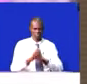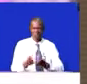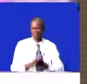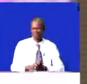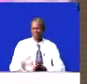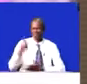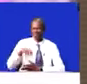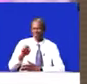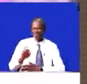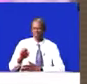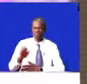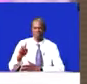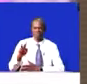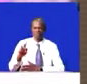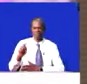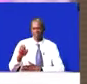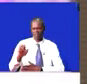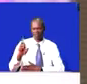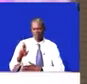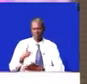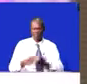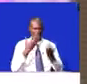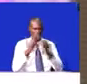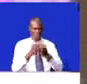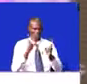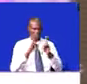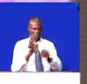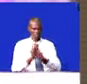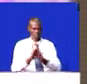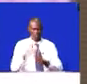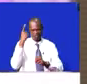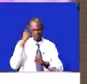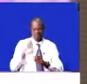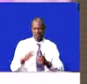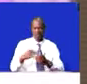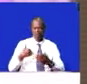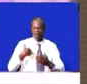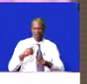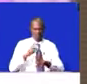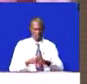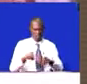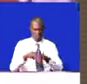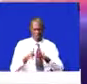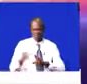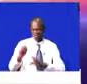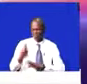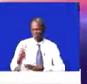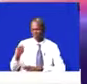Peter Francis Masara, Asante Sana, for making time, Catherine Muma, thank you. My